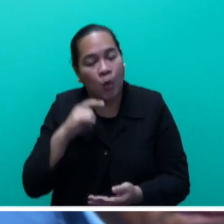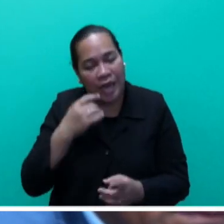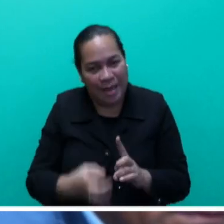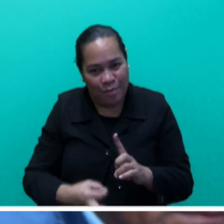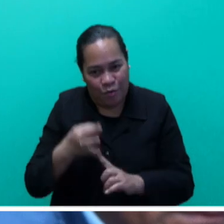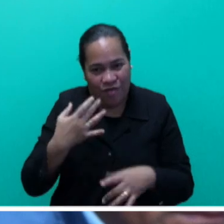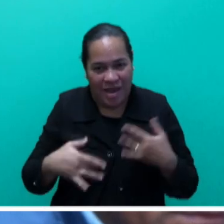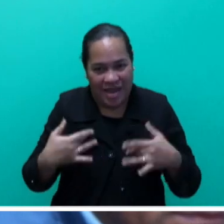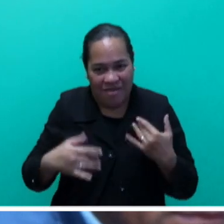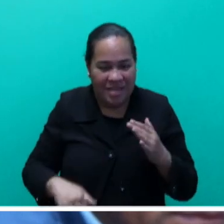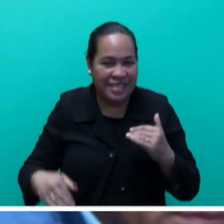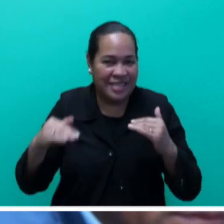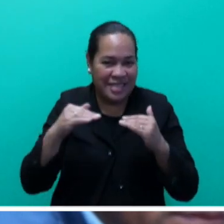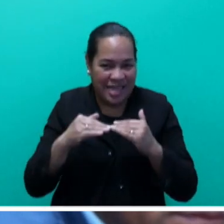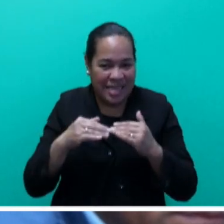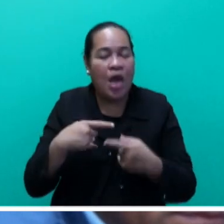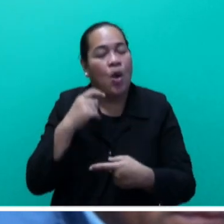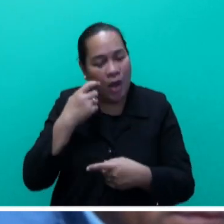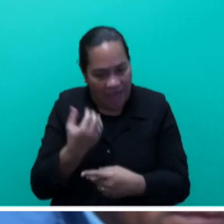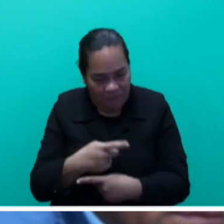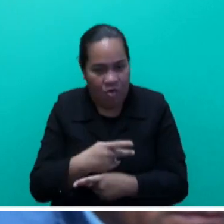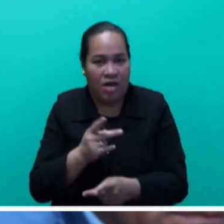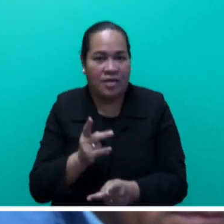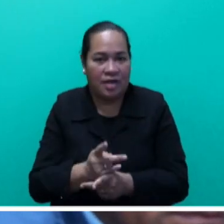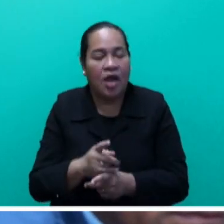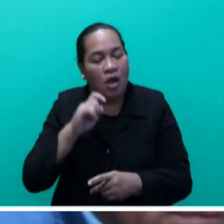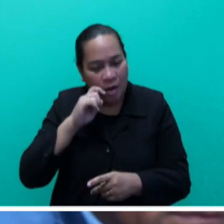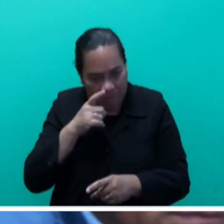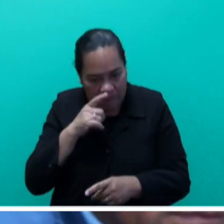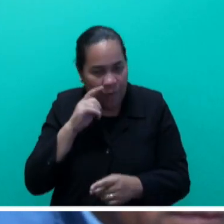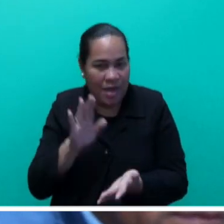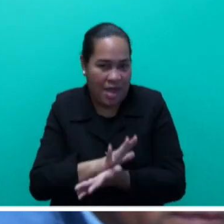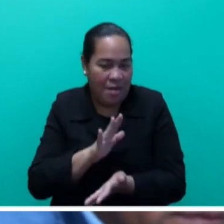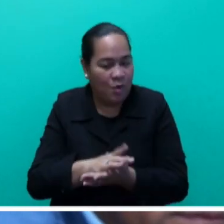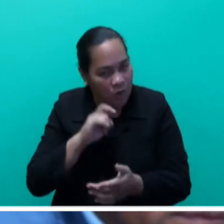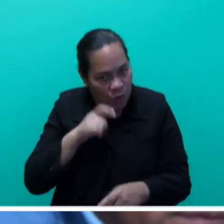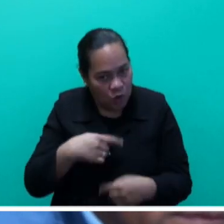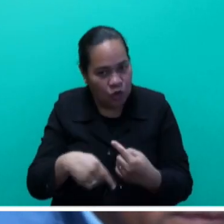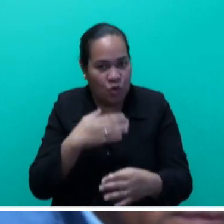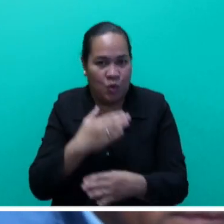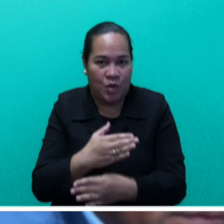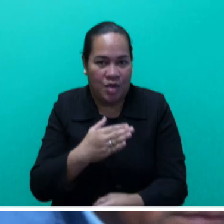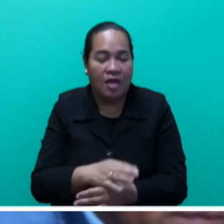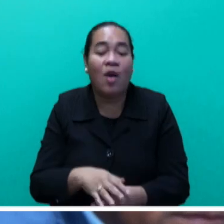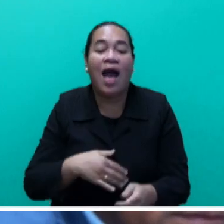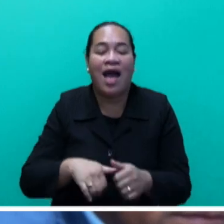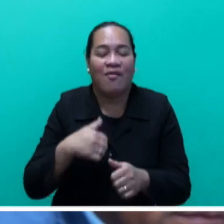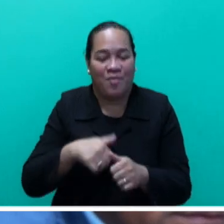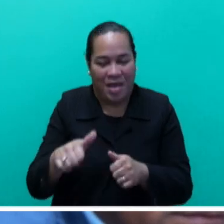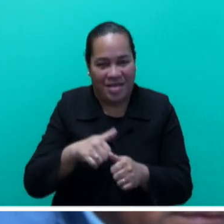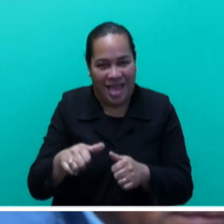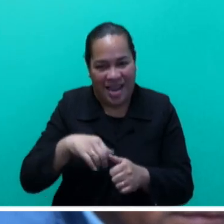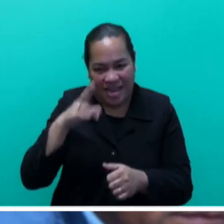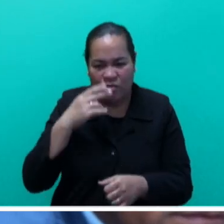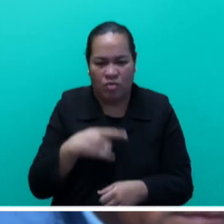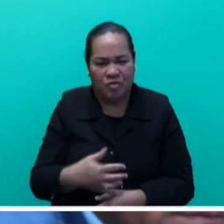standards, productivity, and contributes to a better nation for all. Shame on